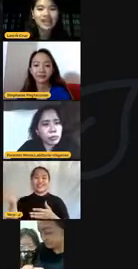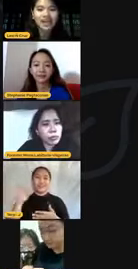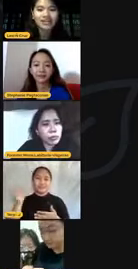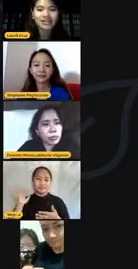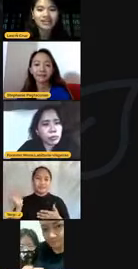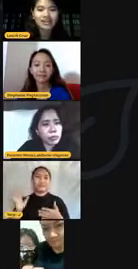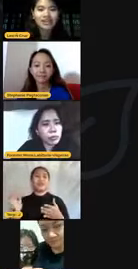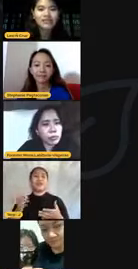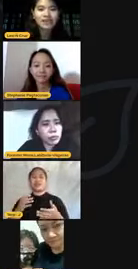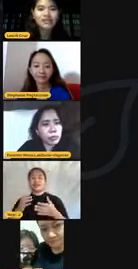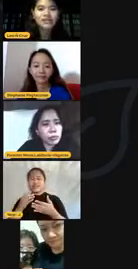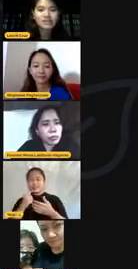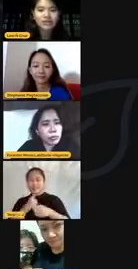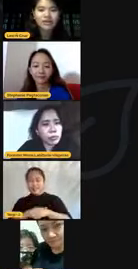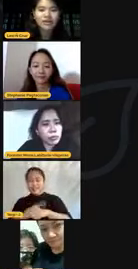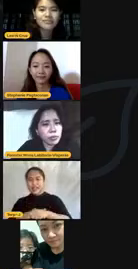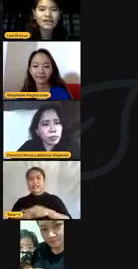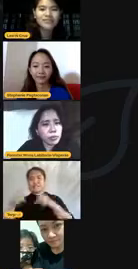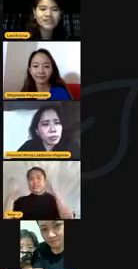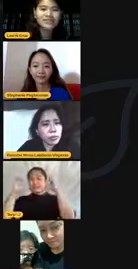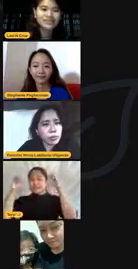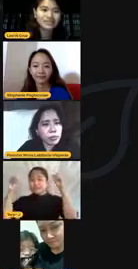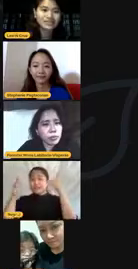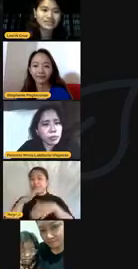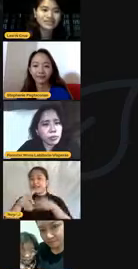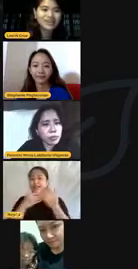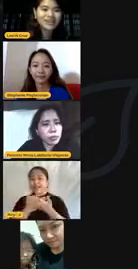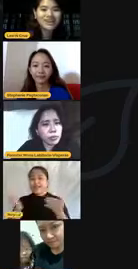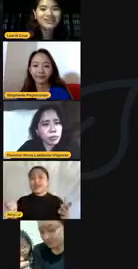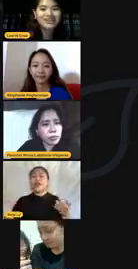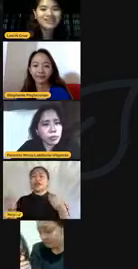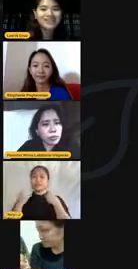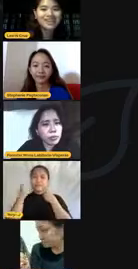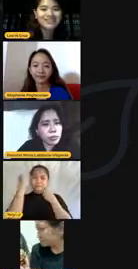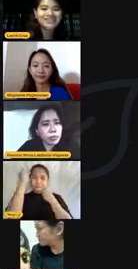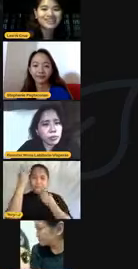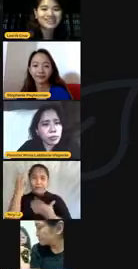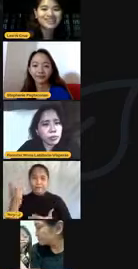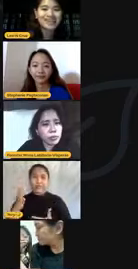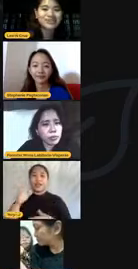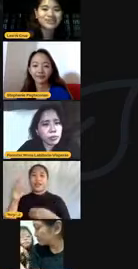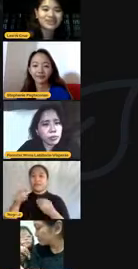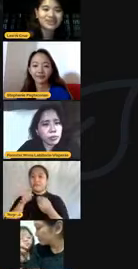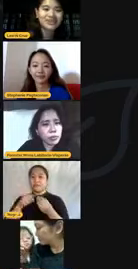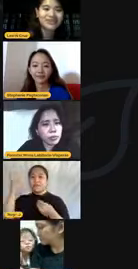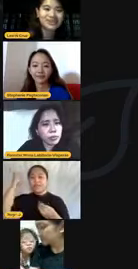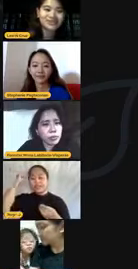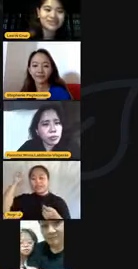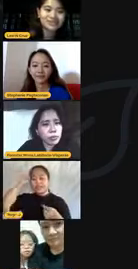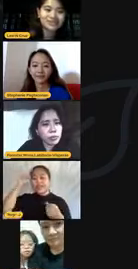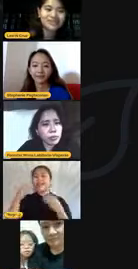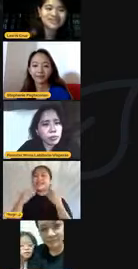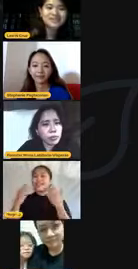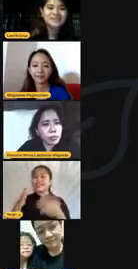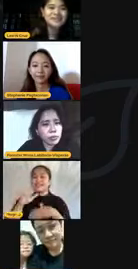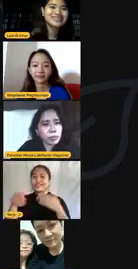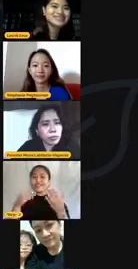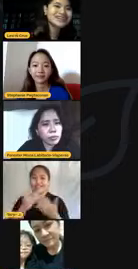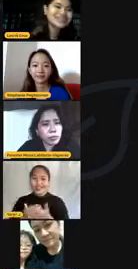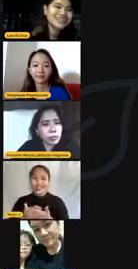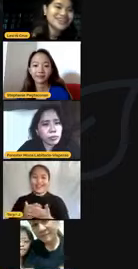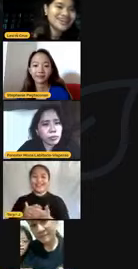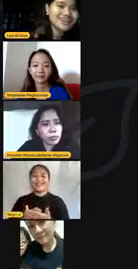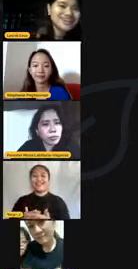us and inform us more about Down syndrome. I'd also like to take the time to thank our interpreters,